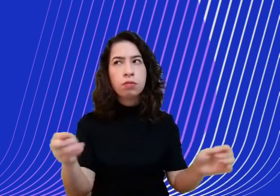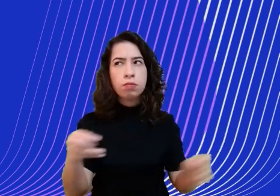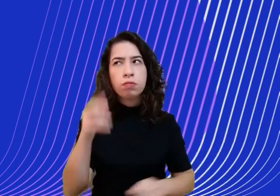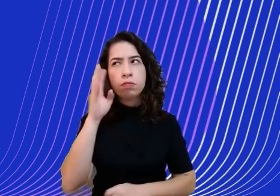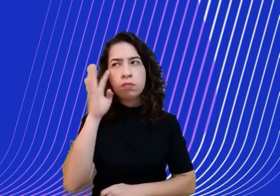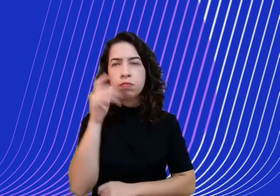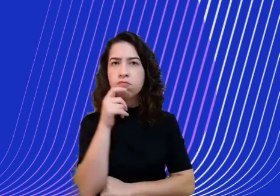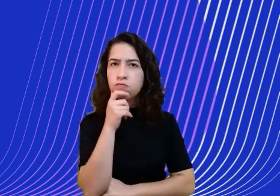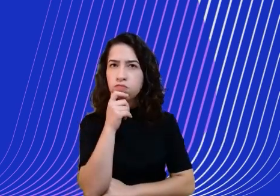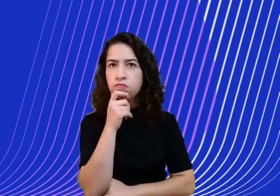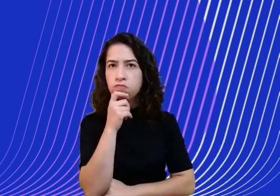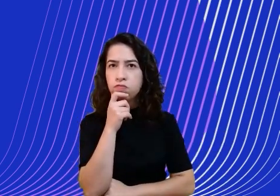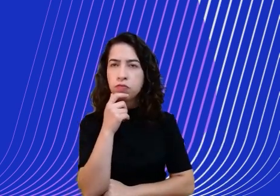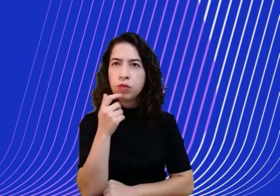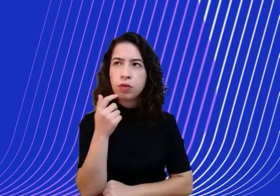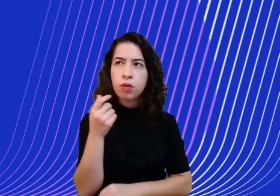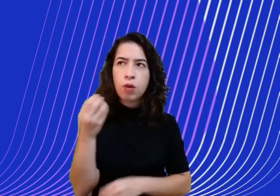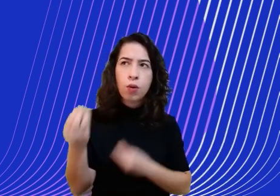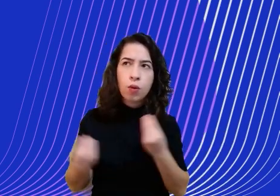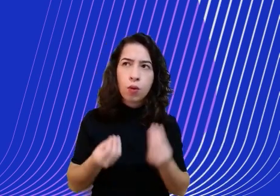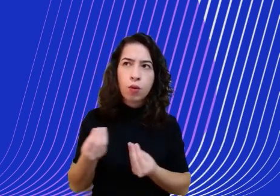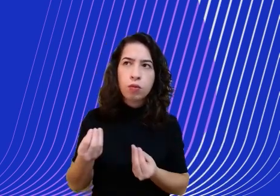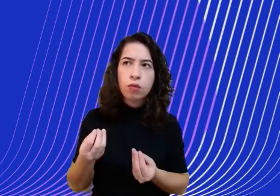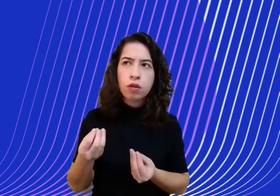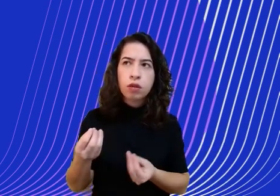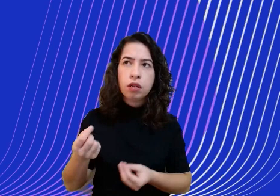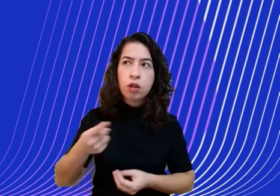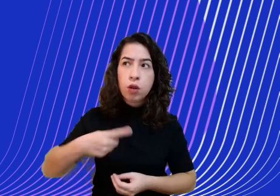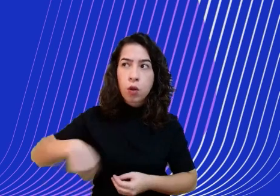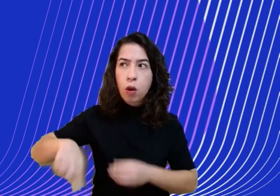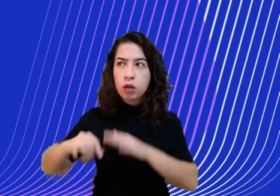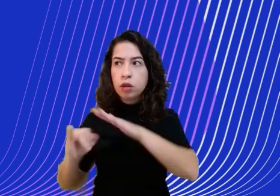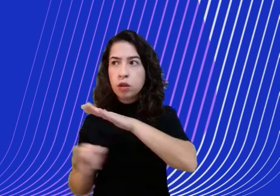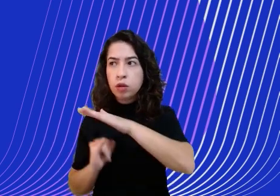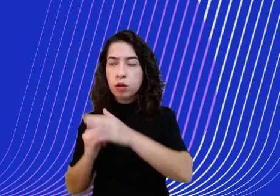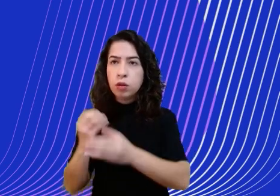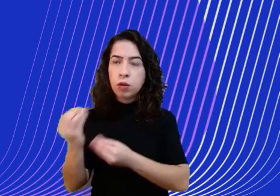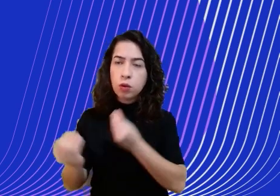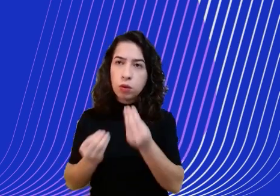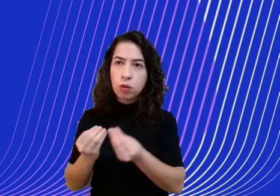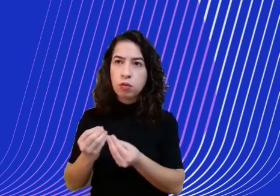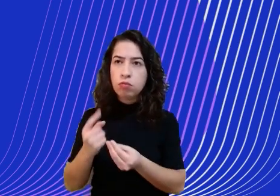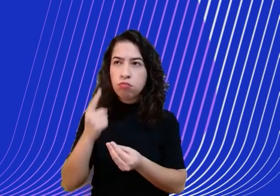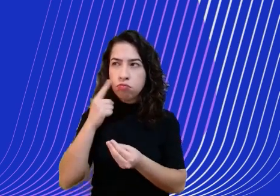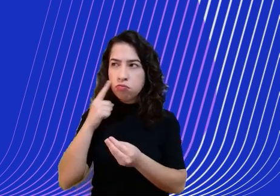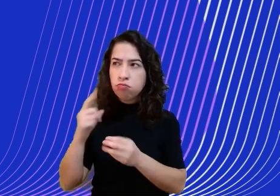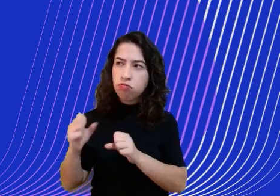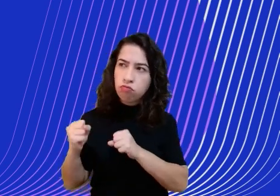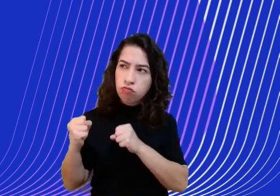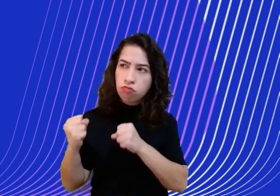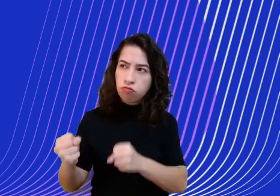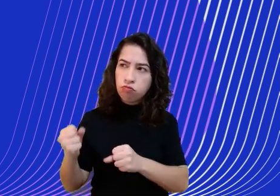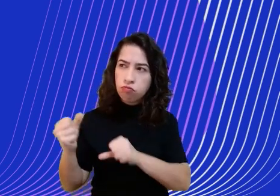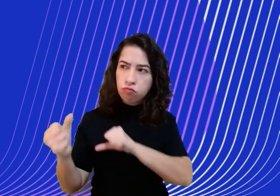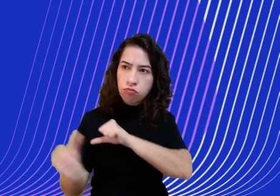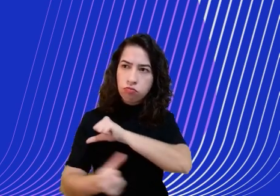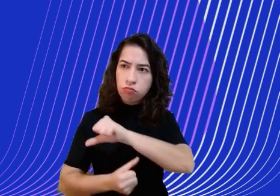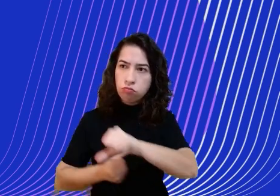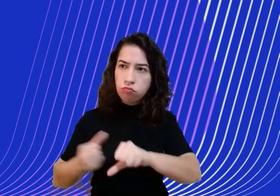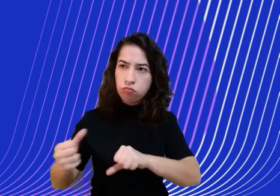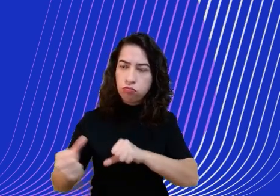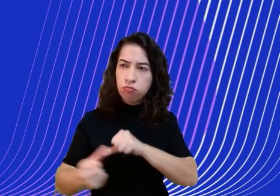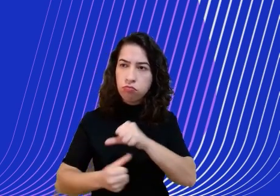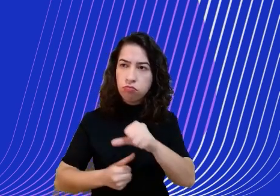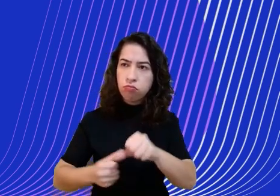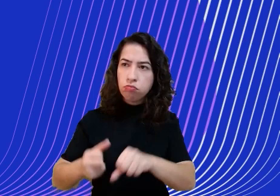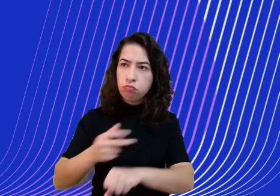okay, so how can our institutes can translate those efforts into